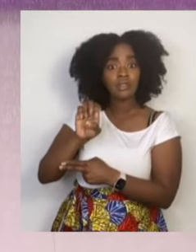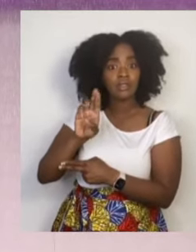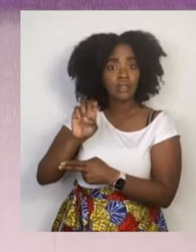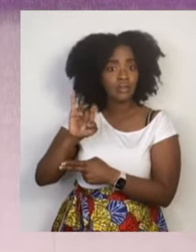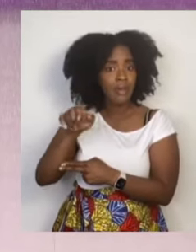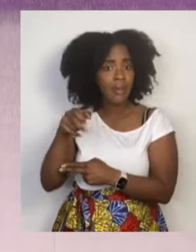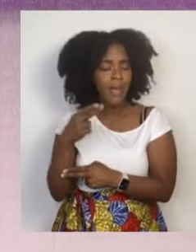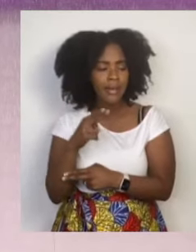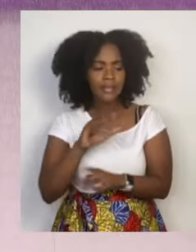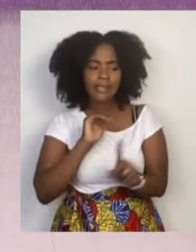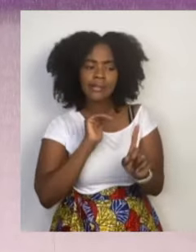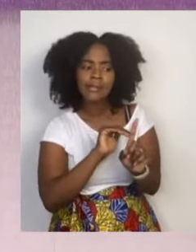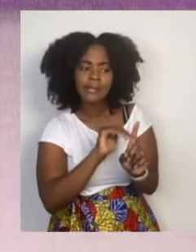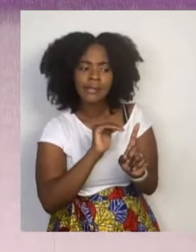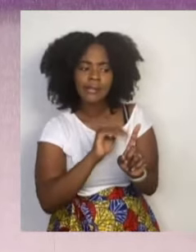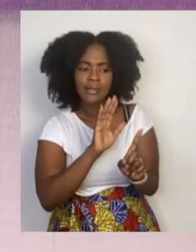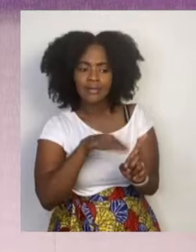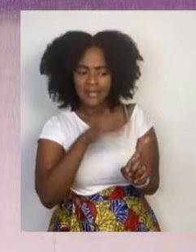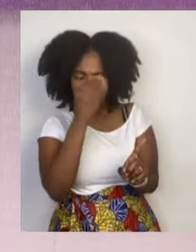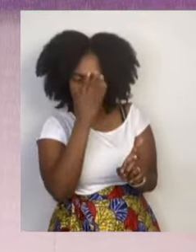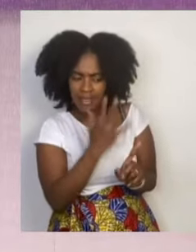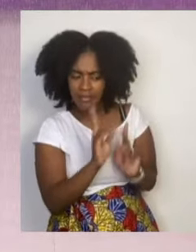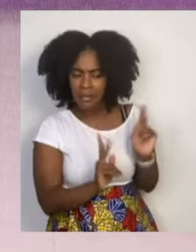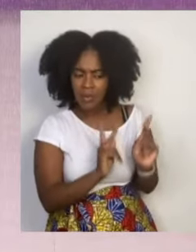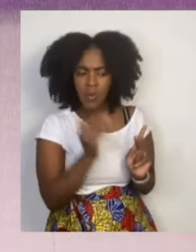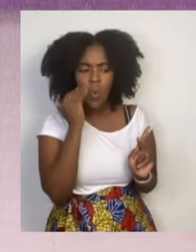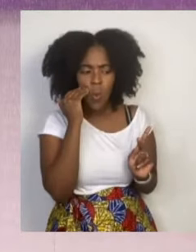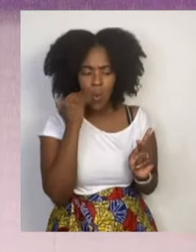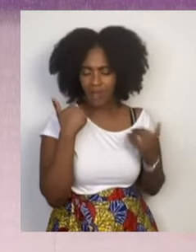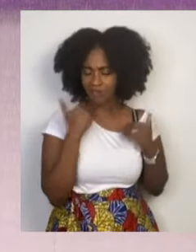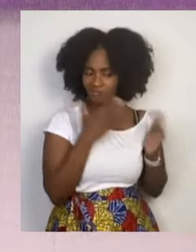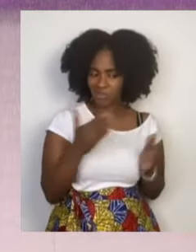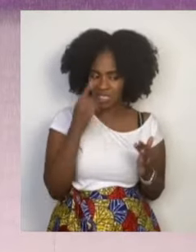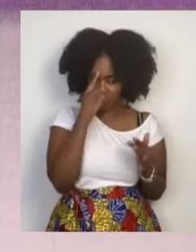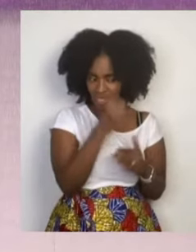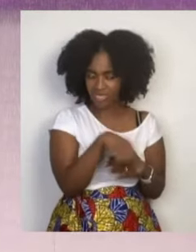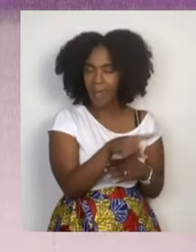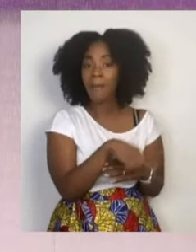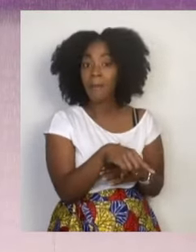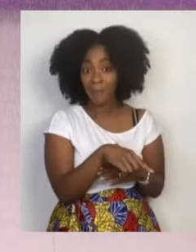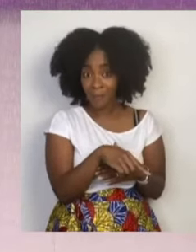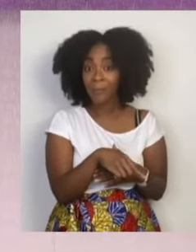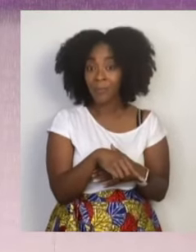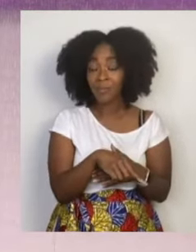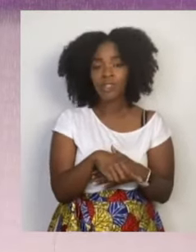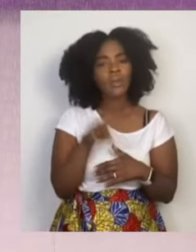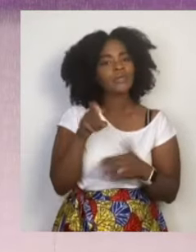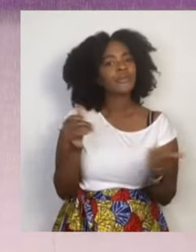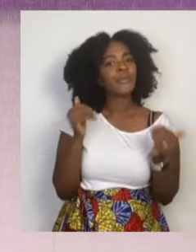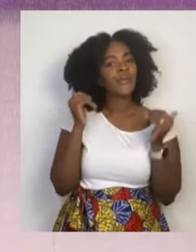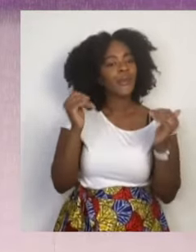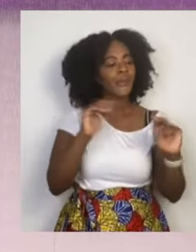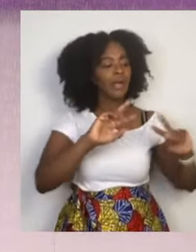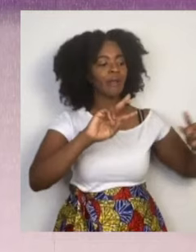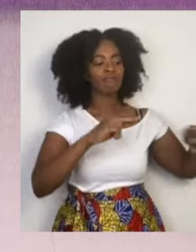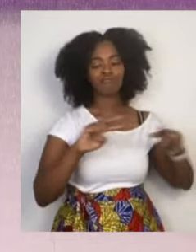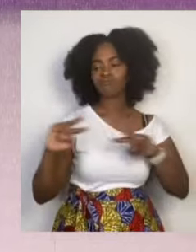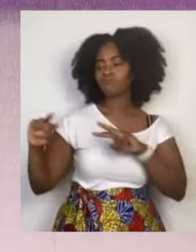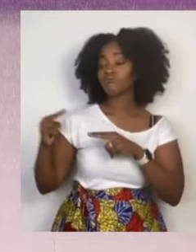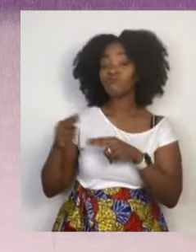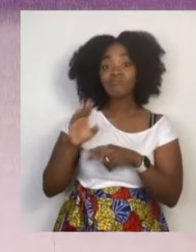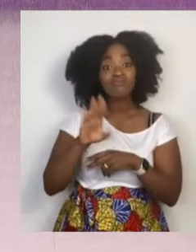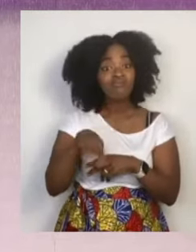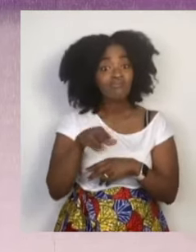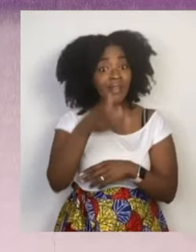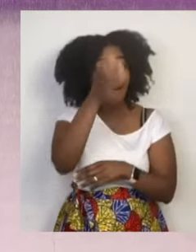said, tell them I've got plans for them. Oh, I need you to look over at somebody and tell them God's got plans for